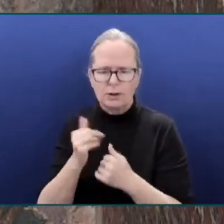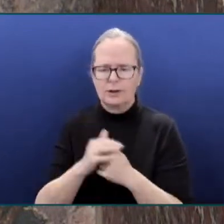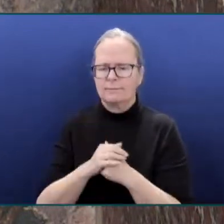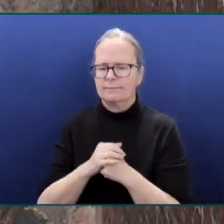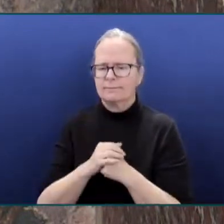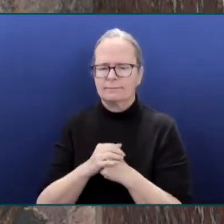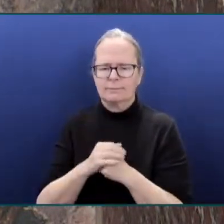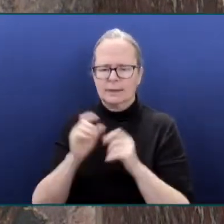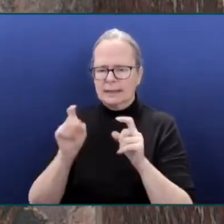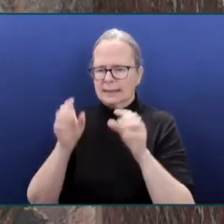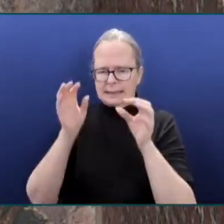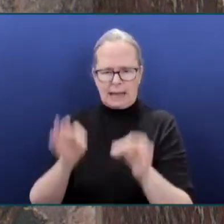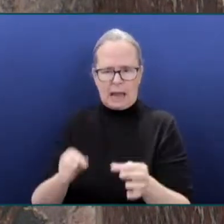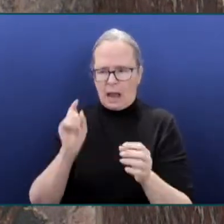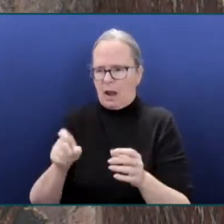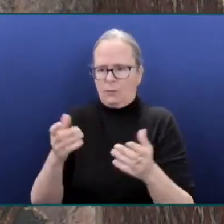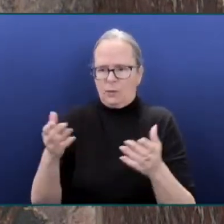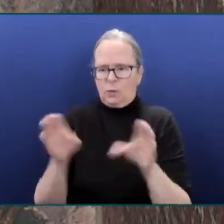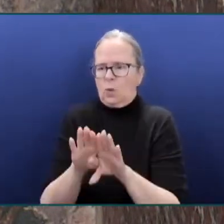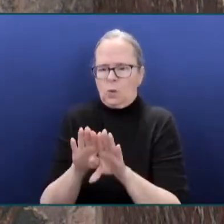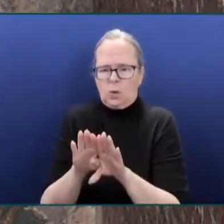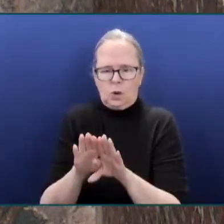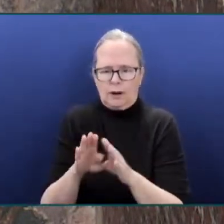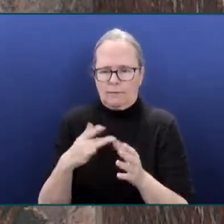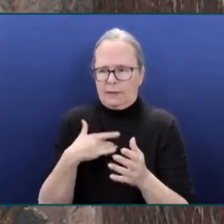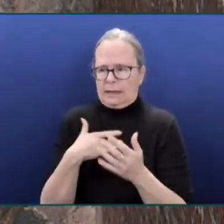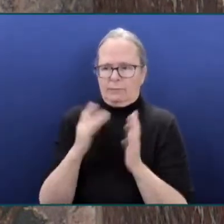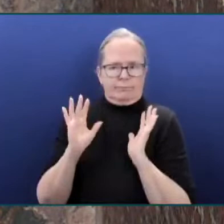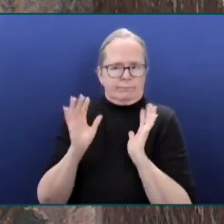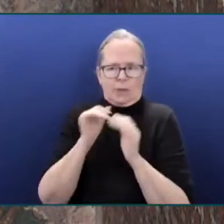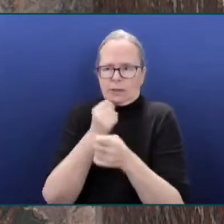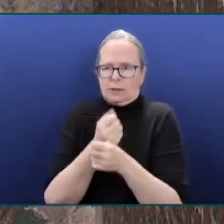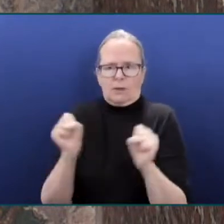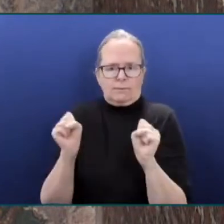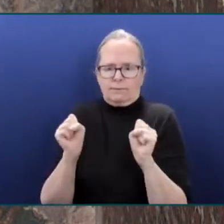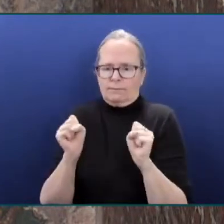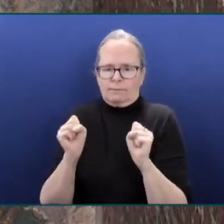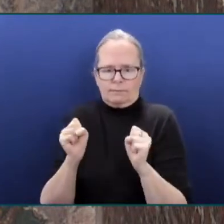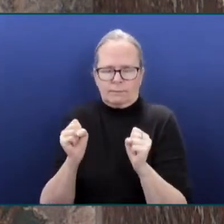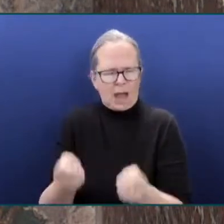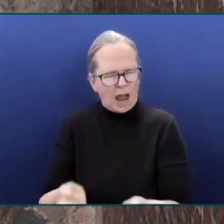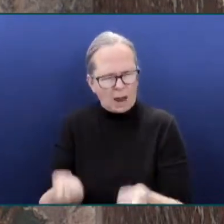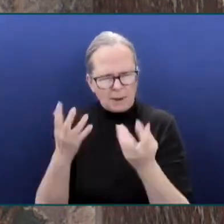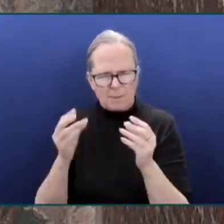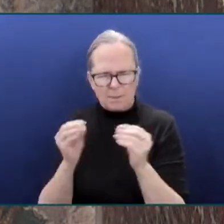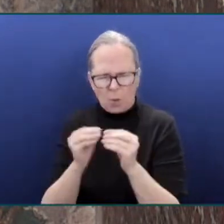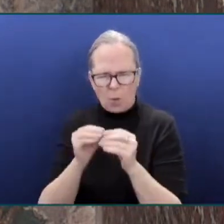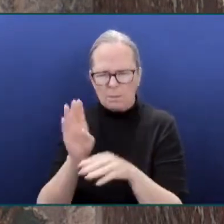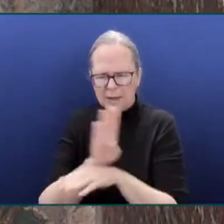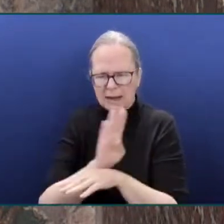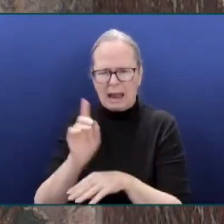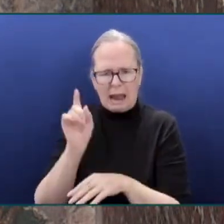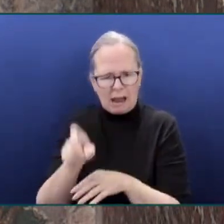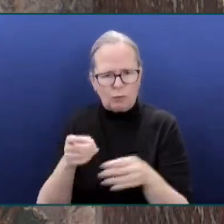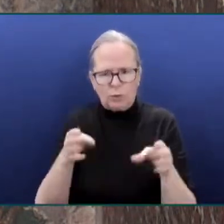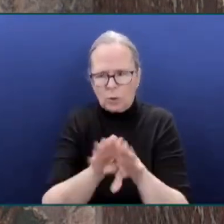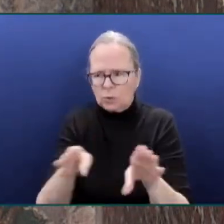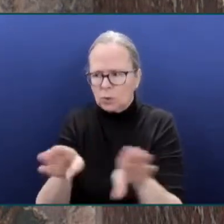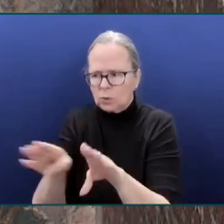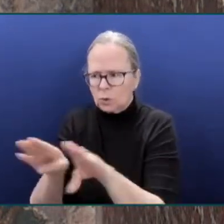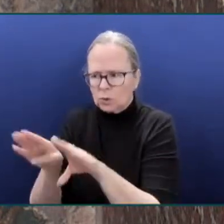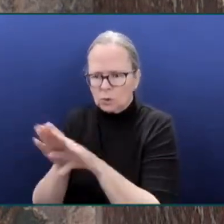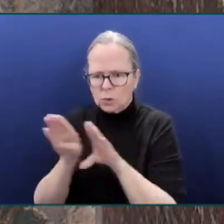Premier ends his catch and release system and supports small businesses being decimated with the cost of random violence